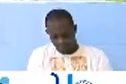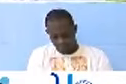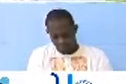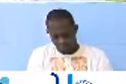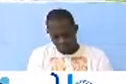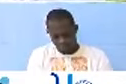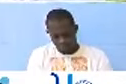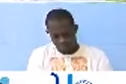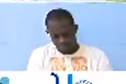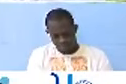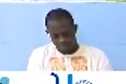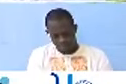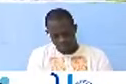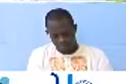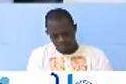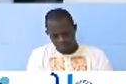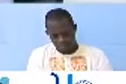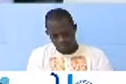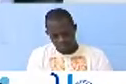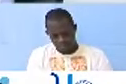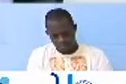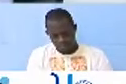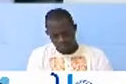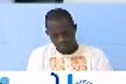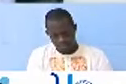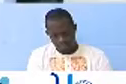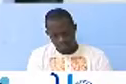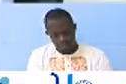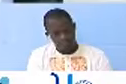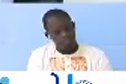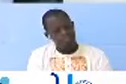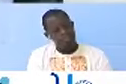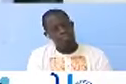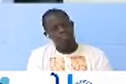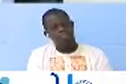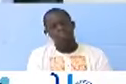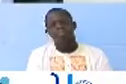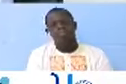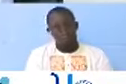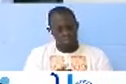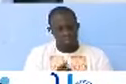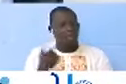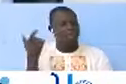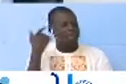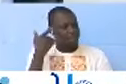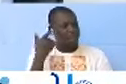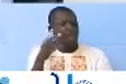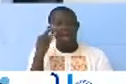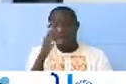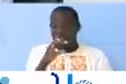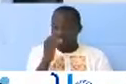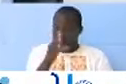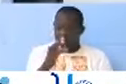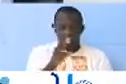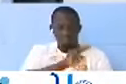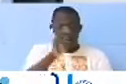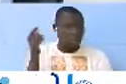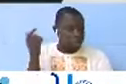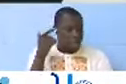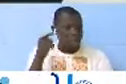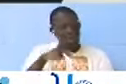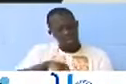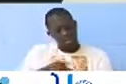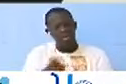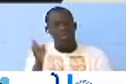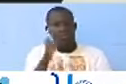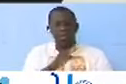ka wala nyin ka fo ina ma o sifal moy ba moy mo ne ngam moy ngam fa nyaref. I heard those. If I say I did not hear those, it will be a lie. Mr.